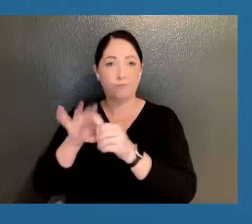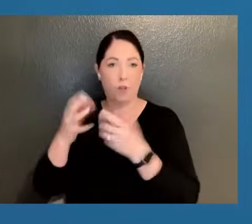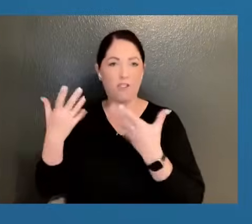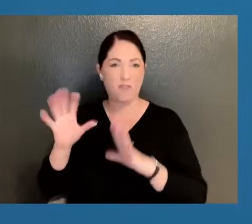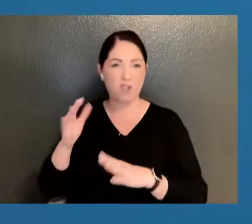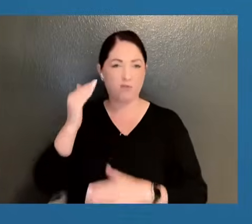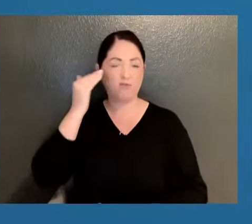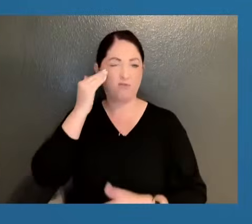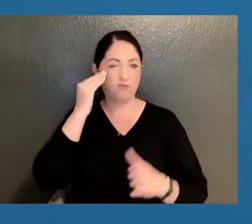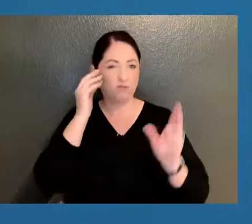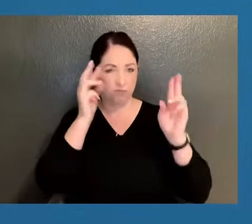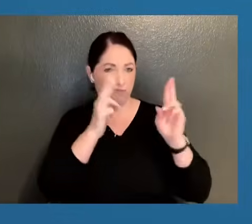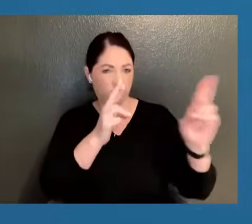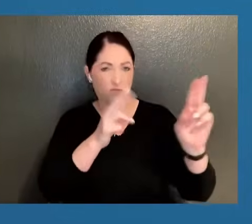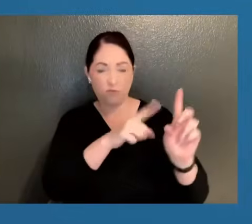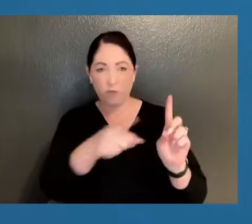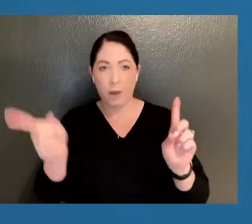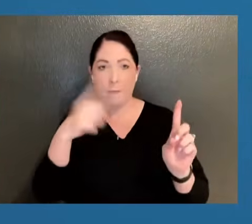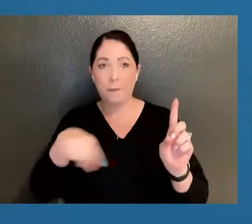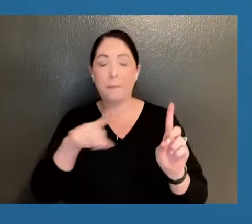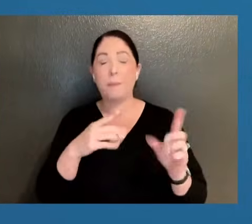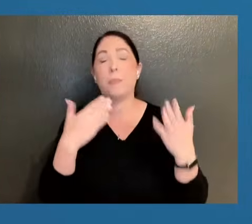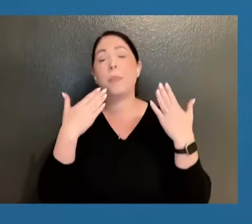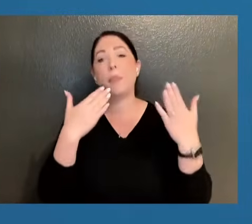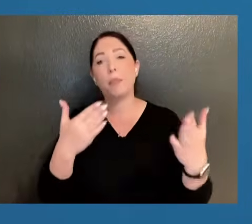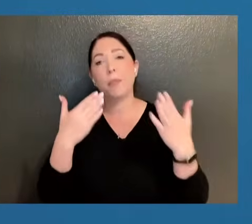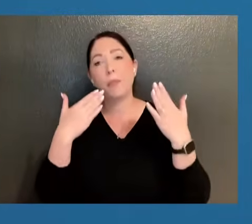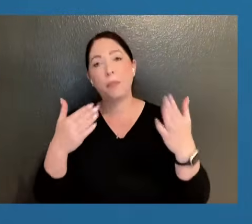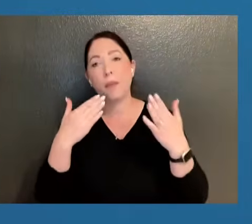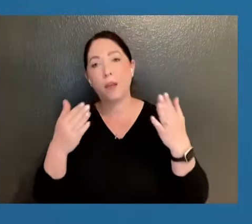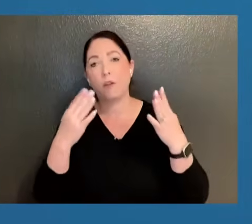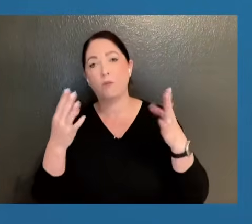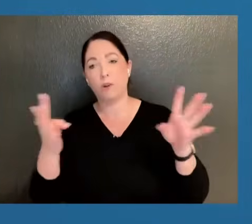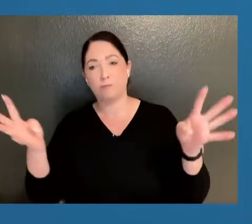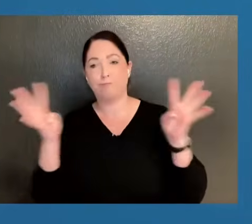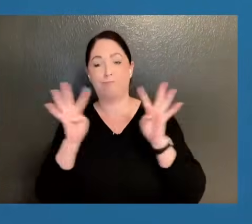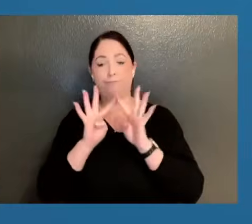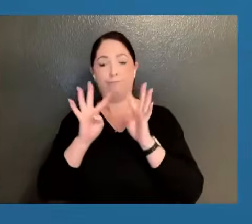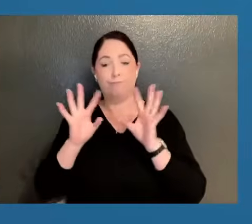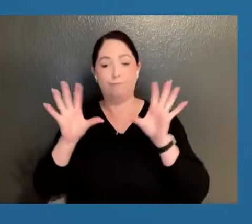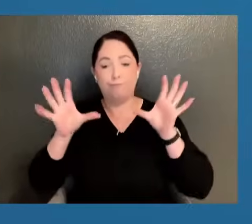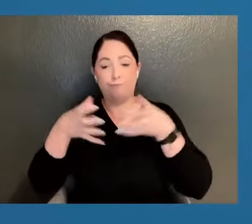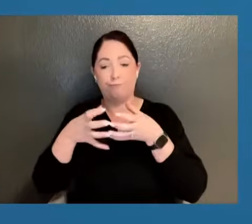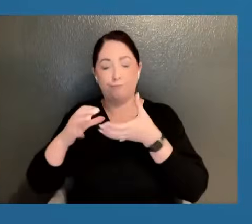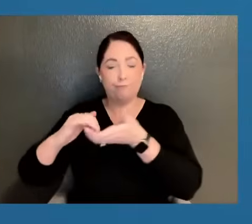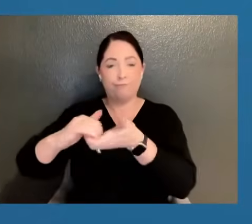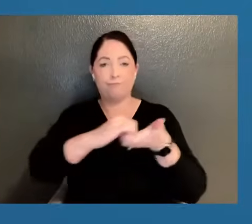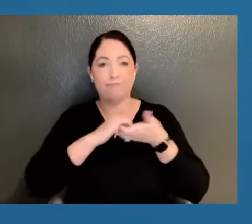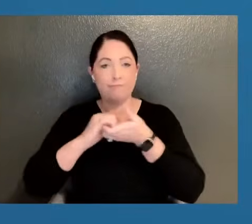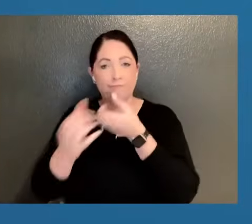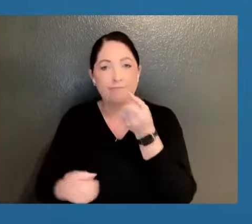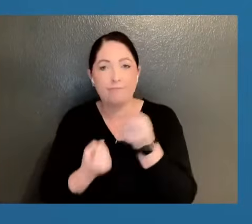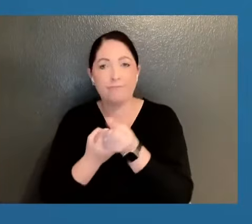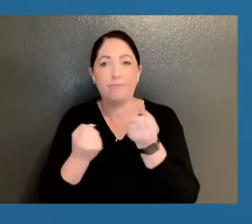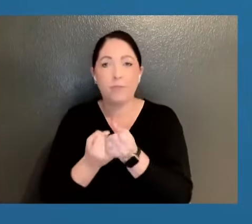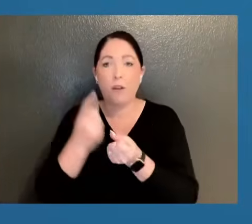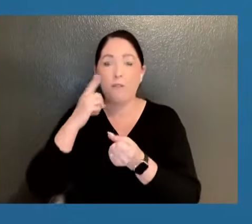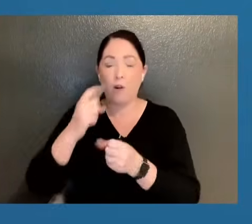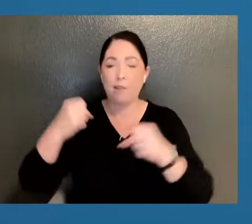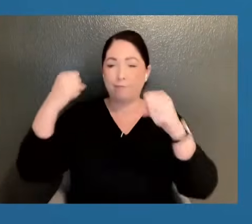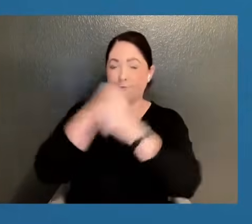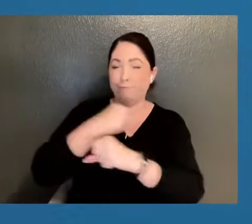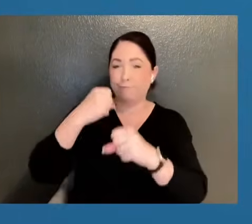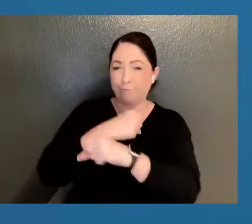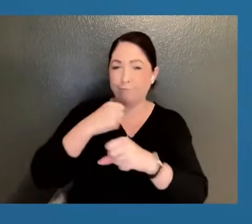for being shoulder to shoulder as we tackle the onslaught of fights that started just 1 year ago. We know we